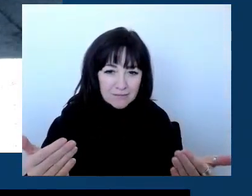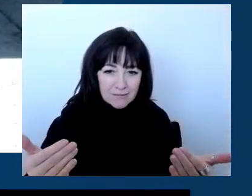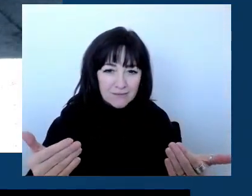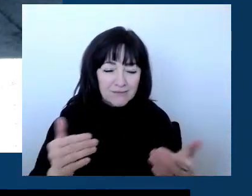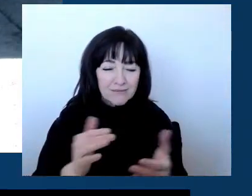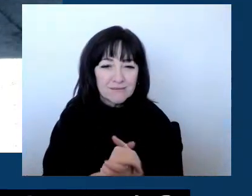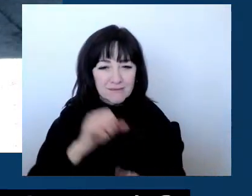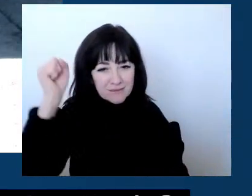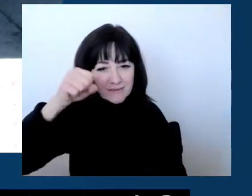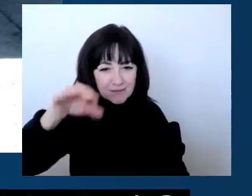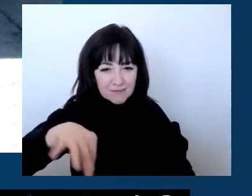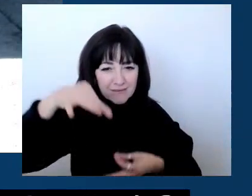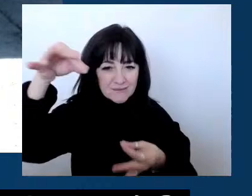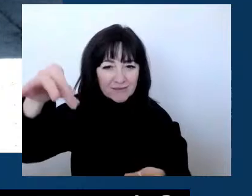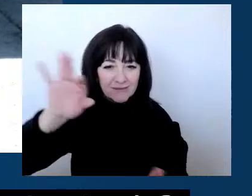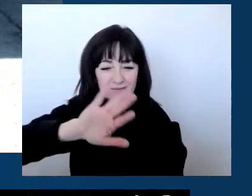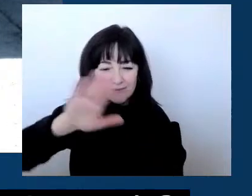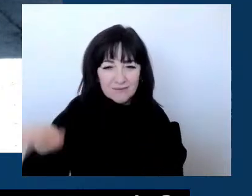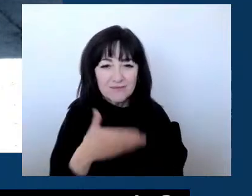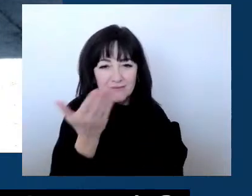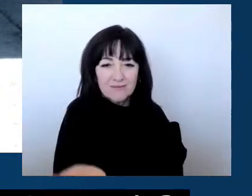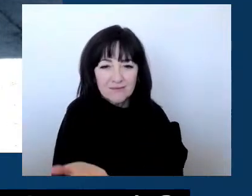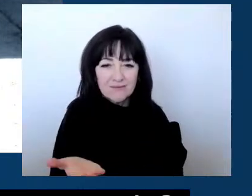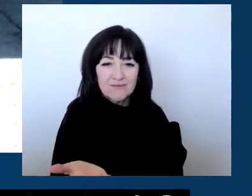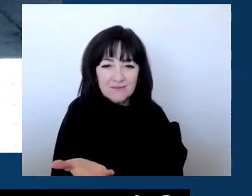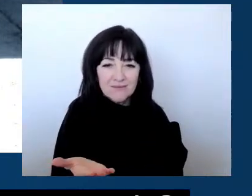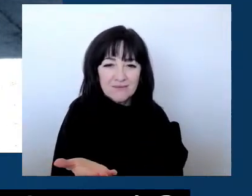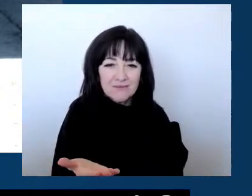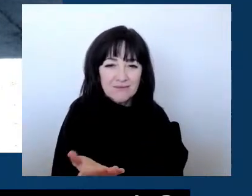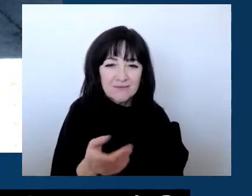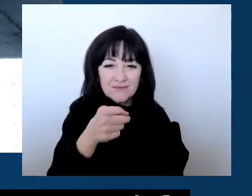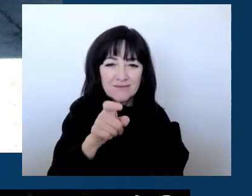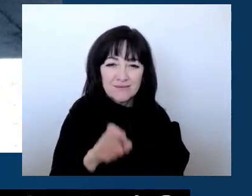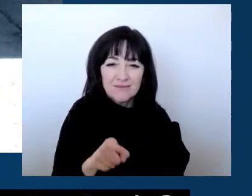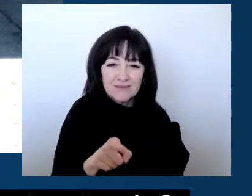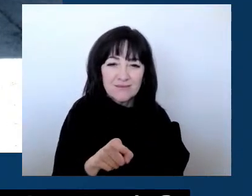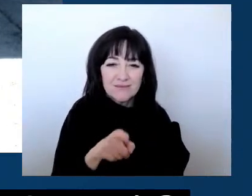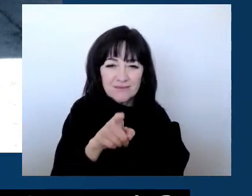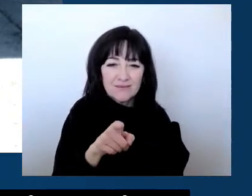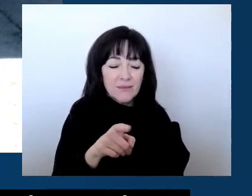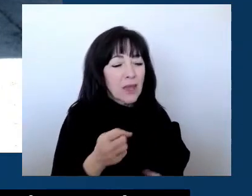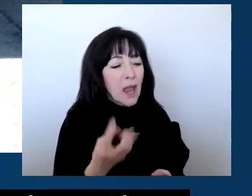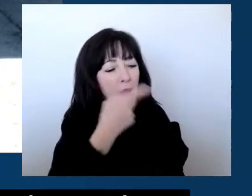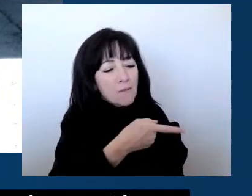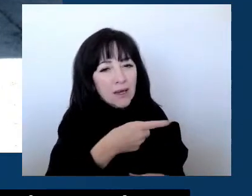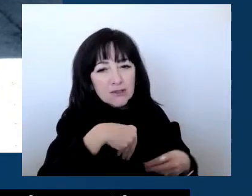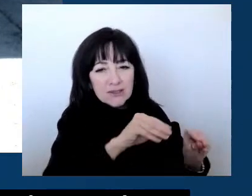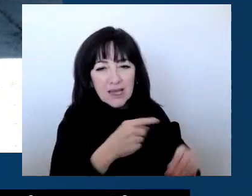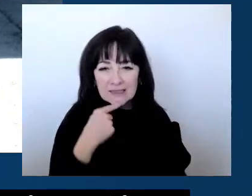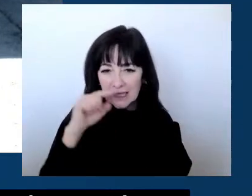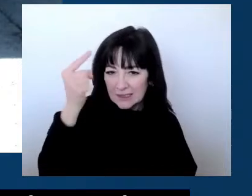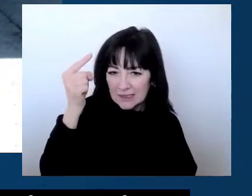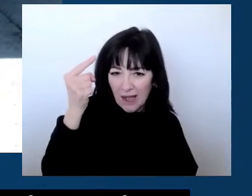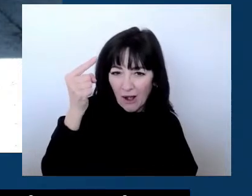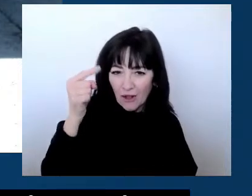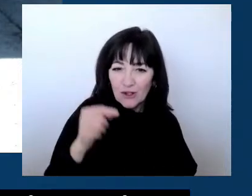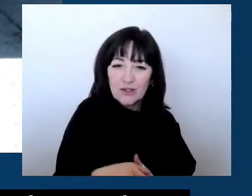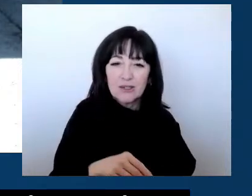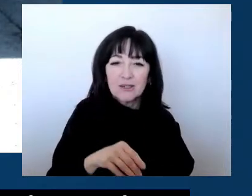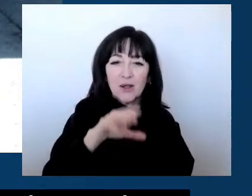title?" I said, "Yes." She said, "Turn it over." She said, "Turn it over. Here's what you need to do. How much are you selling it for?" I said, $1. She said,